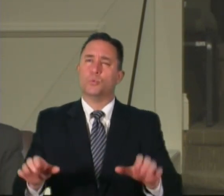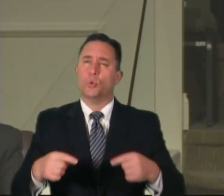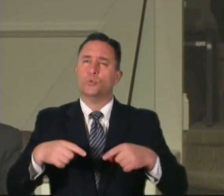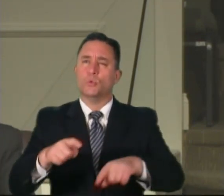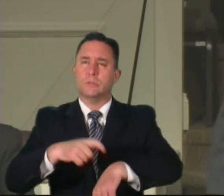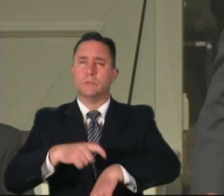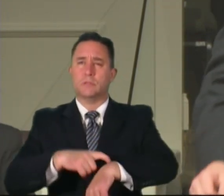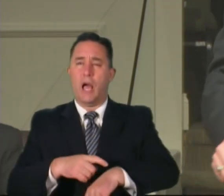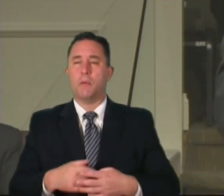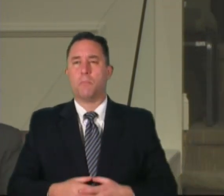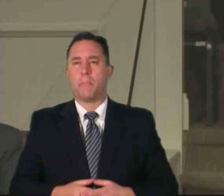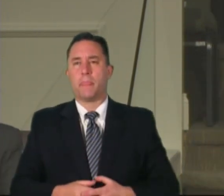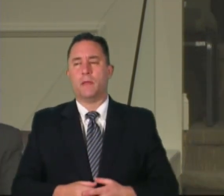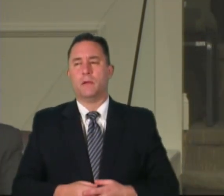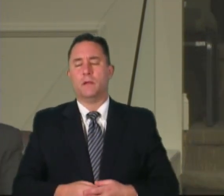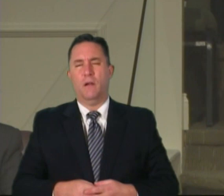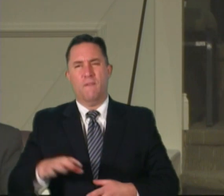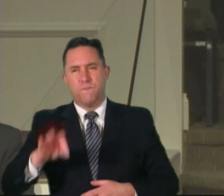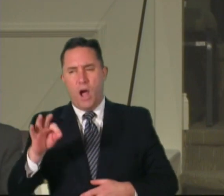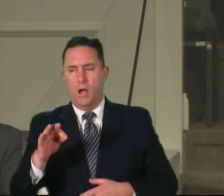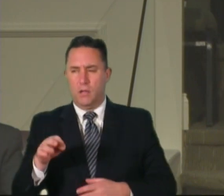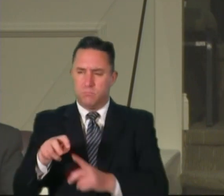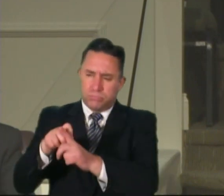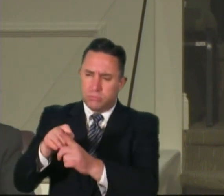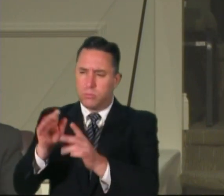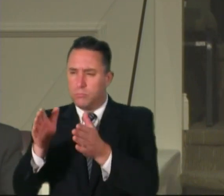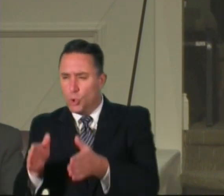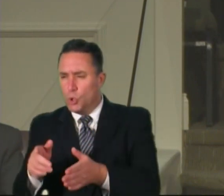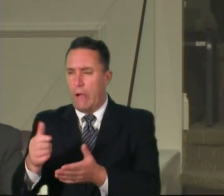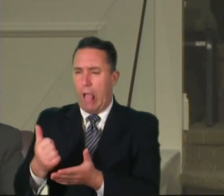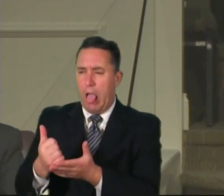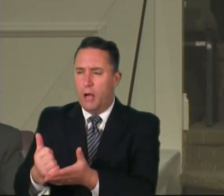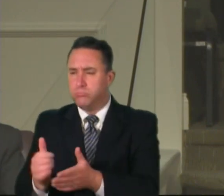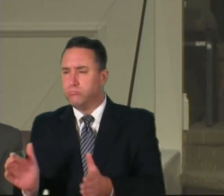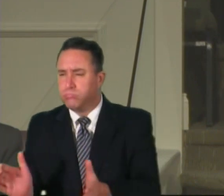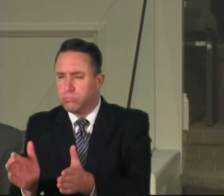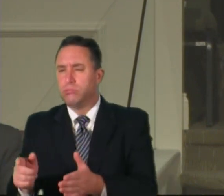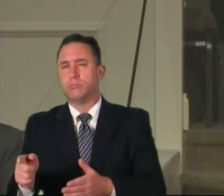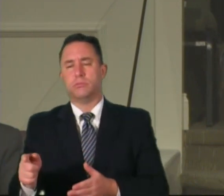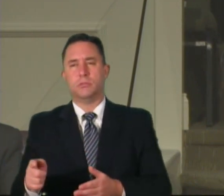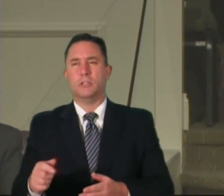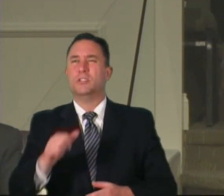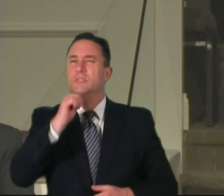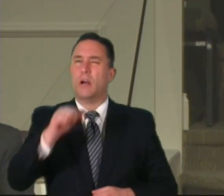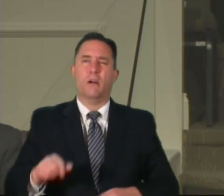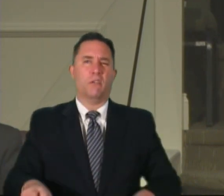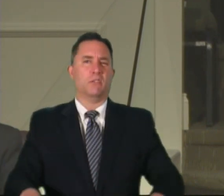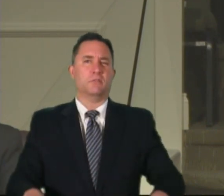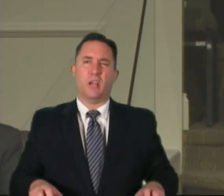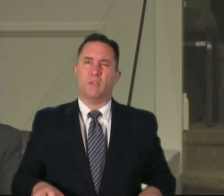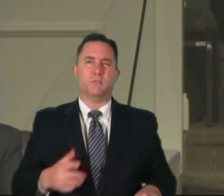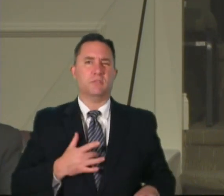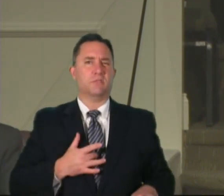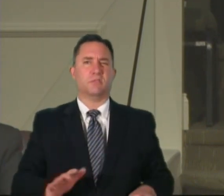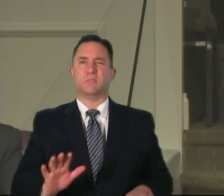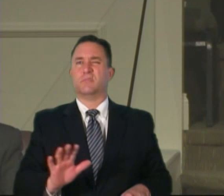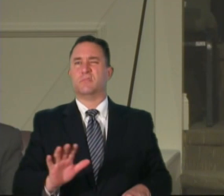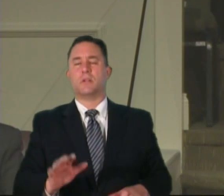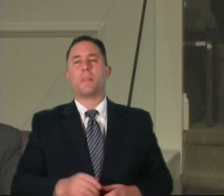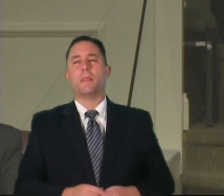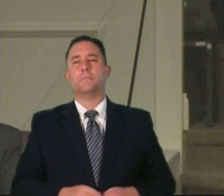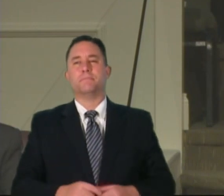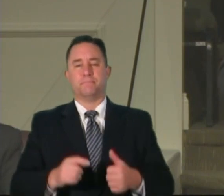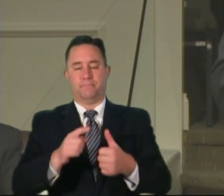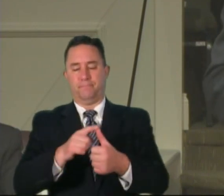during this time. But to find someone to help and encourage, resist selfish tendencies. Number two, and